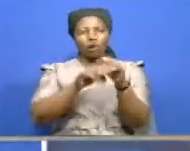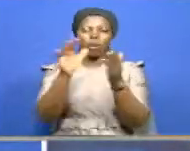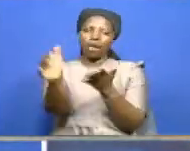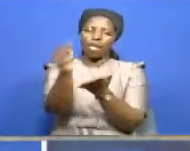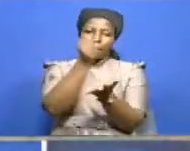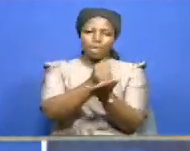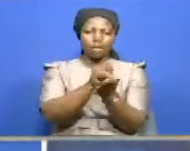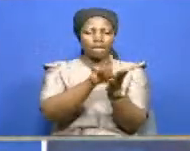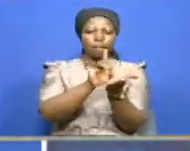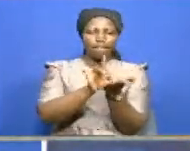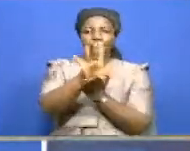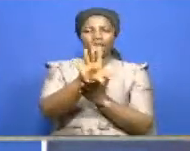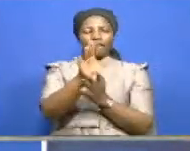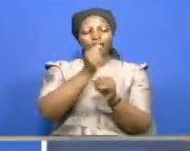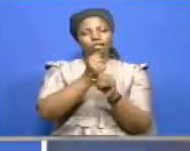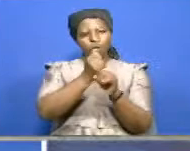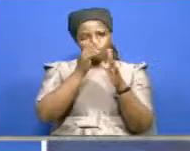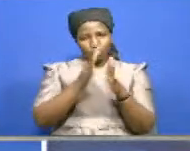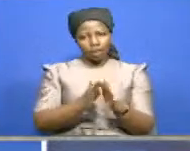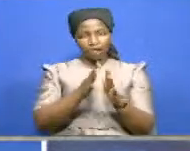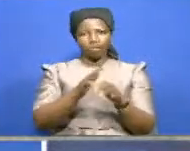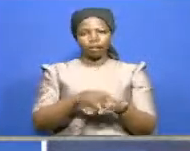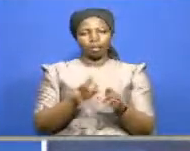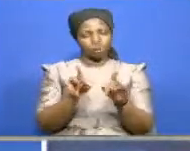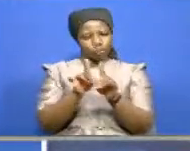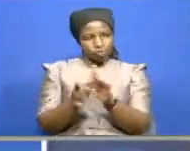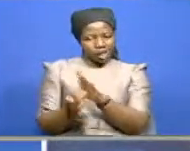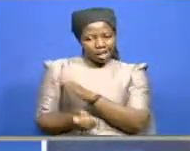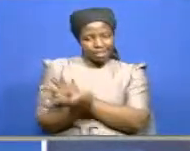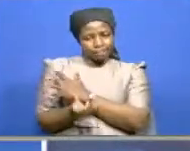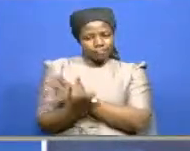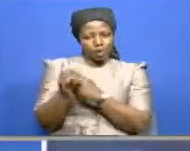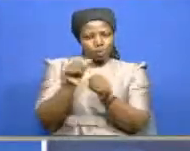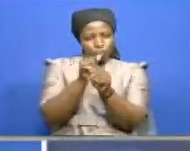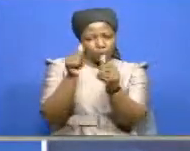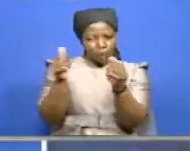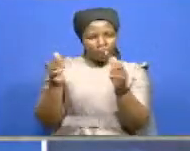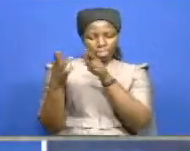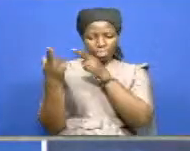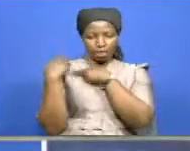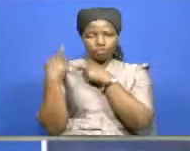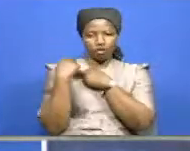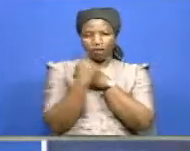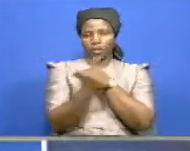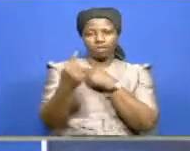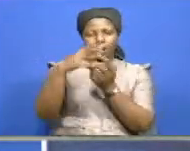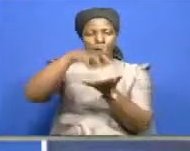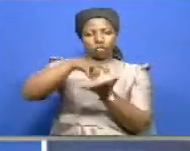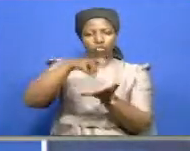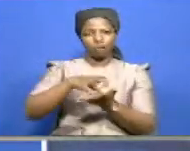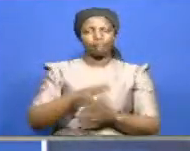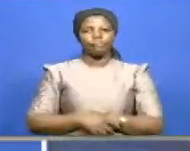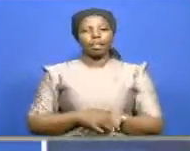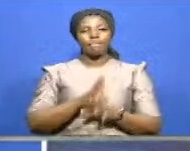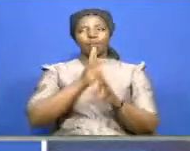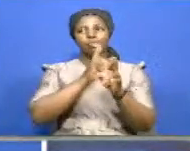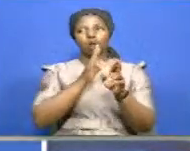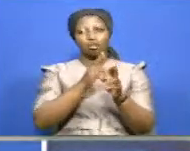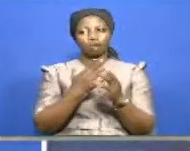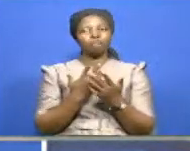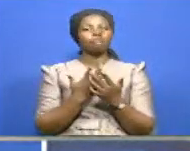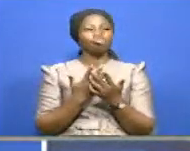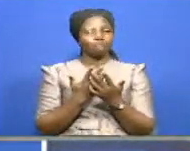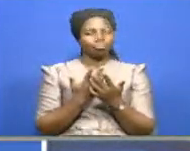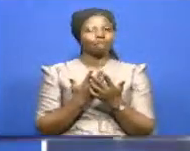and well-defined roles for each position. The report says after highlighting these challenges, Kenyans proposed the following